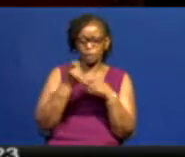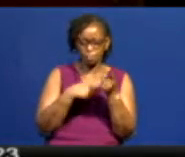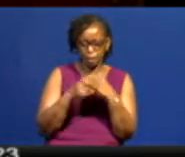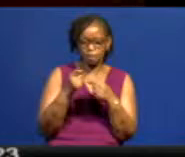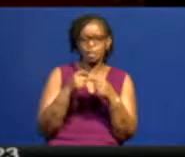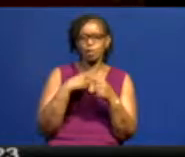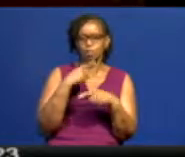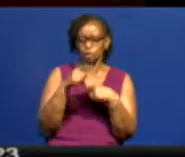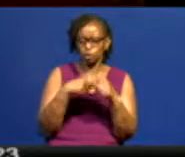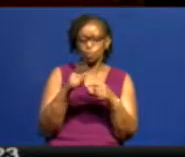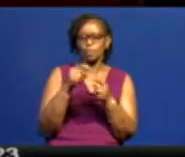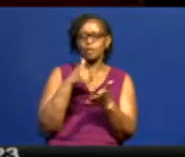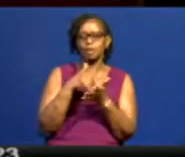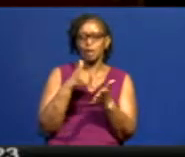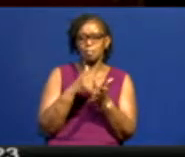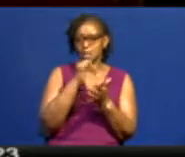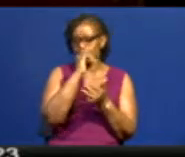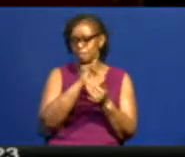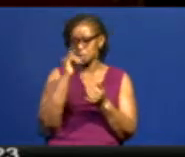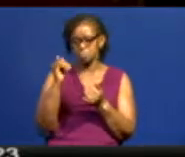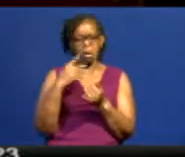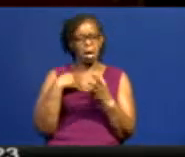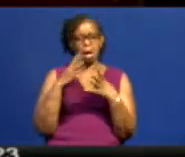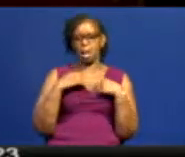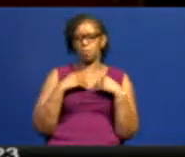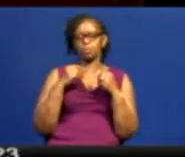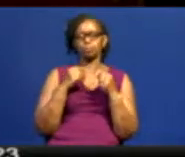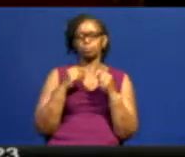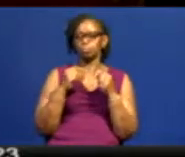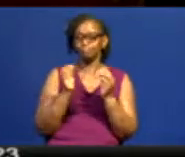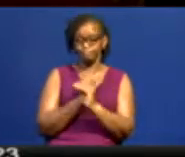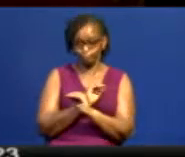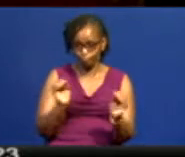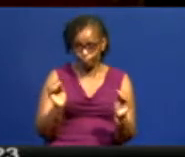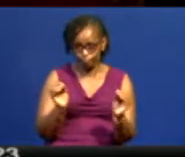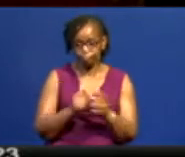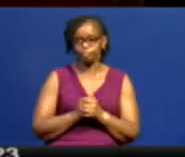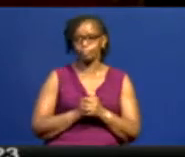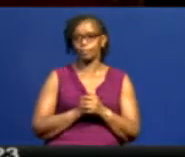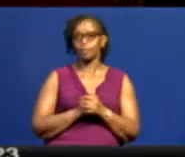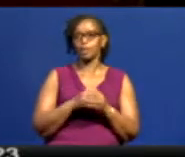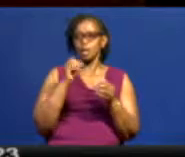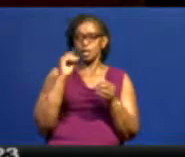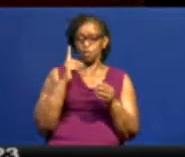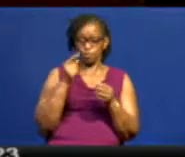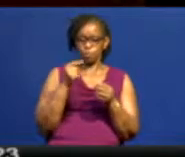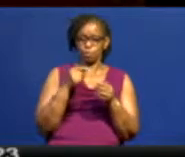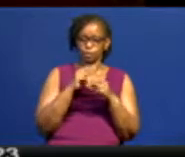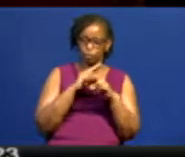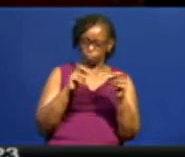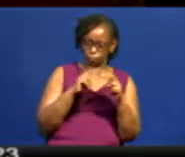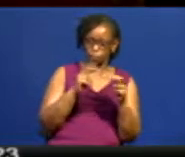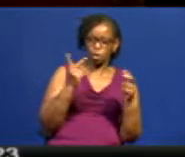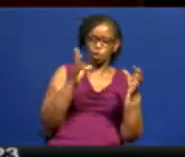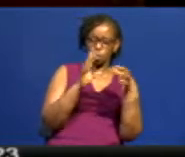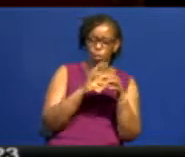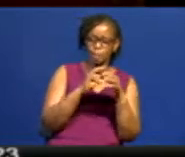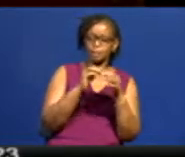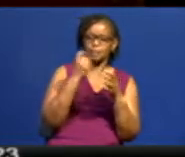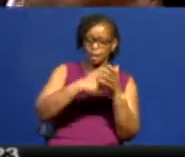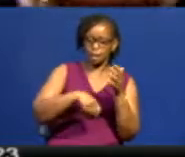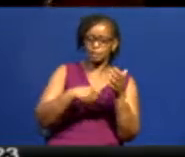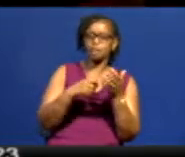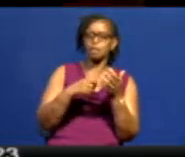production of their income. Individuals are not allowed to claim deductions. This what essentially means. If you check how corporation tax is